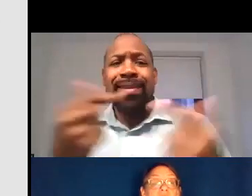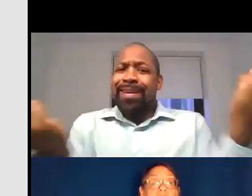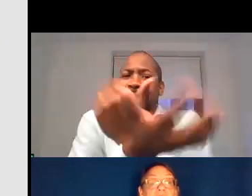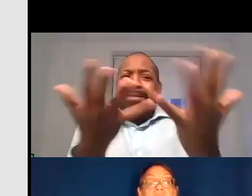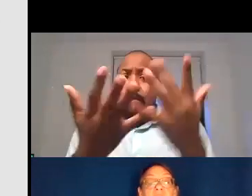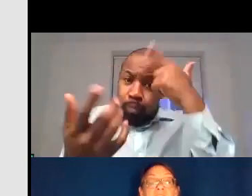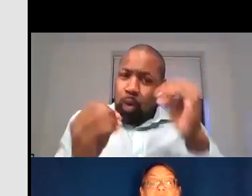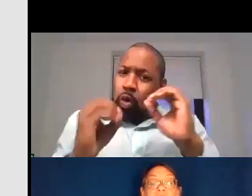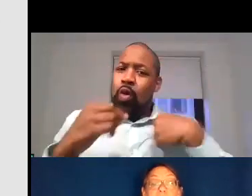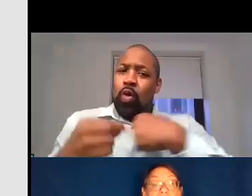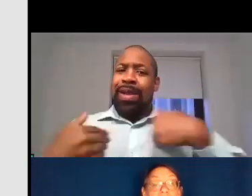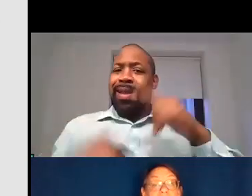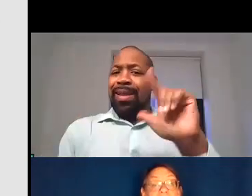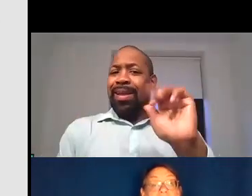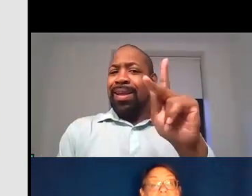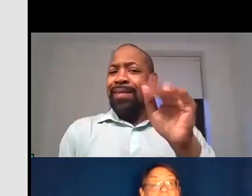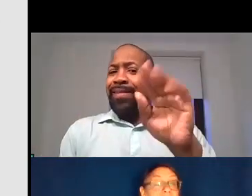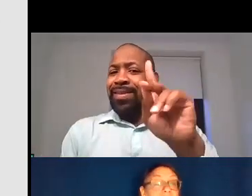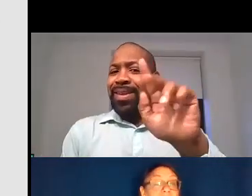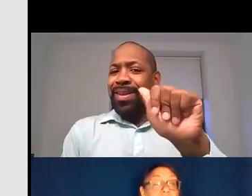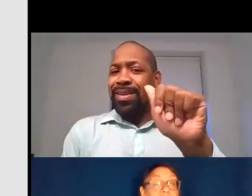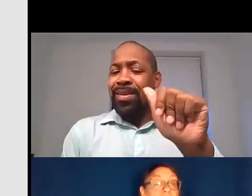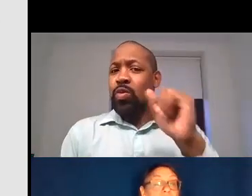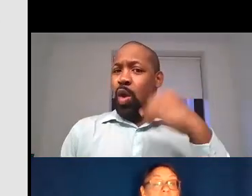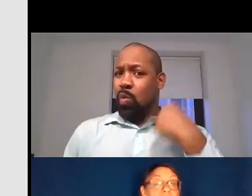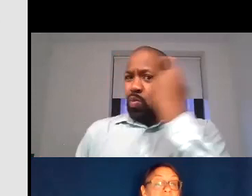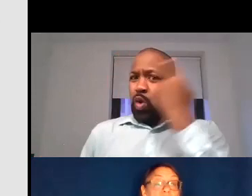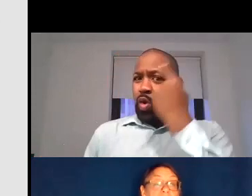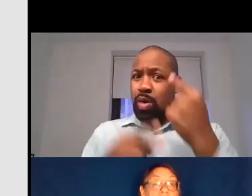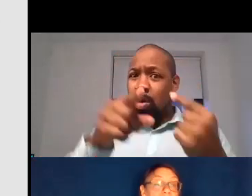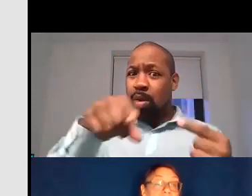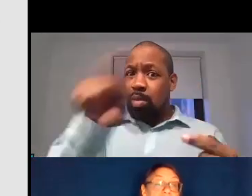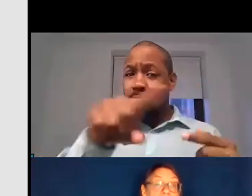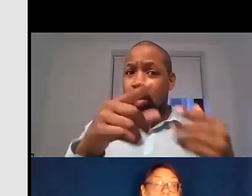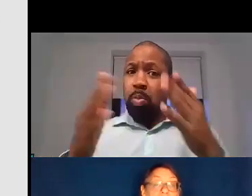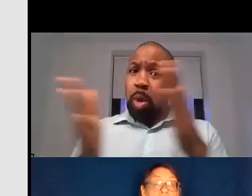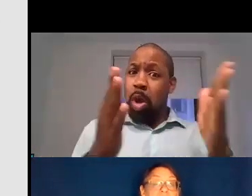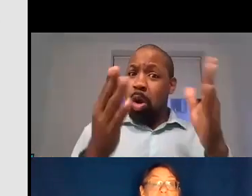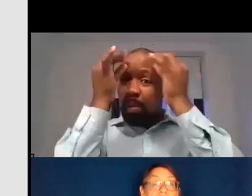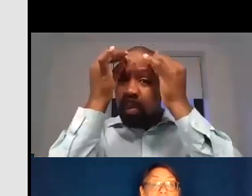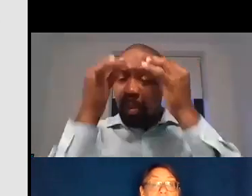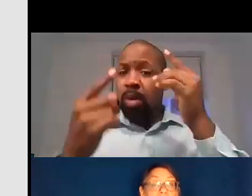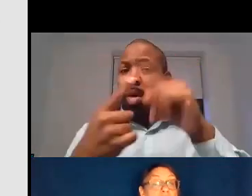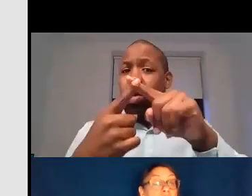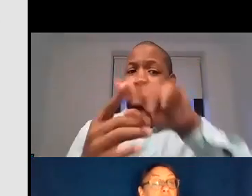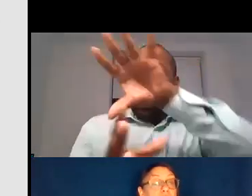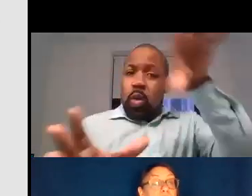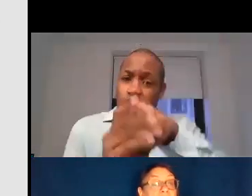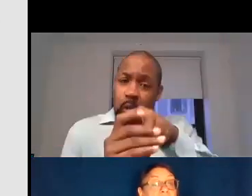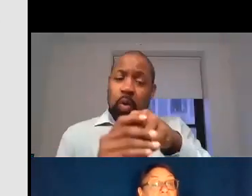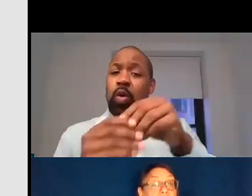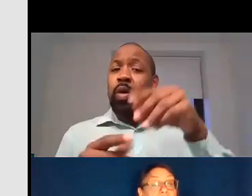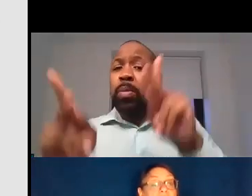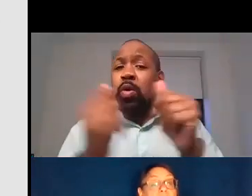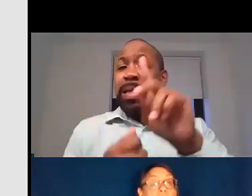and struggling to get information out of vaccines, because we have no link for that, no information for that. Do you